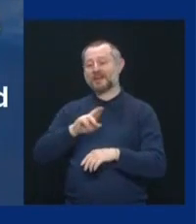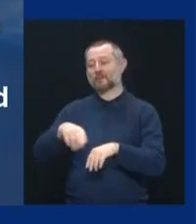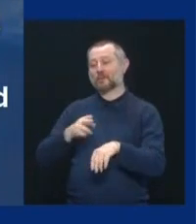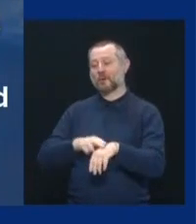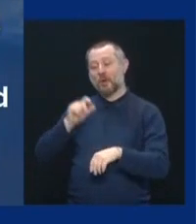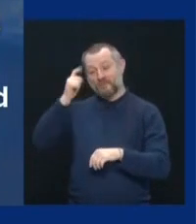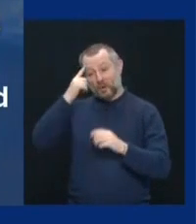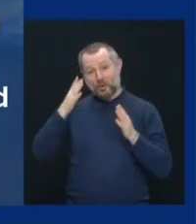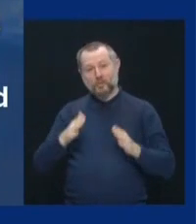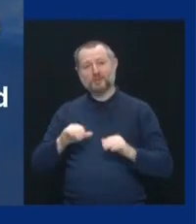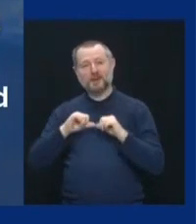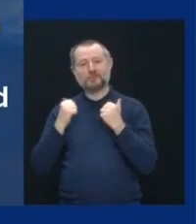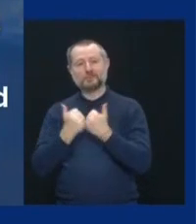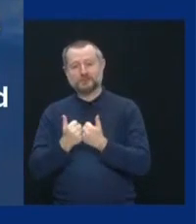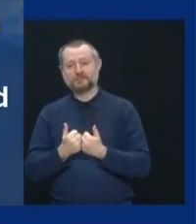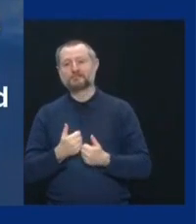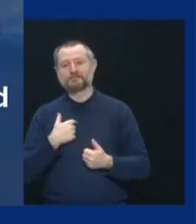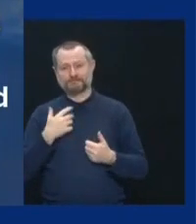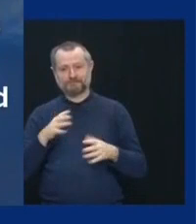the president last week.